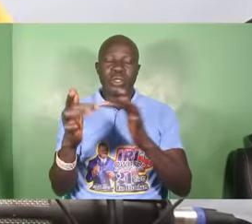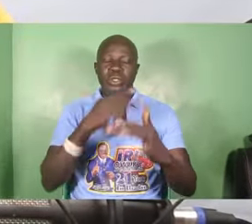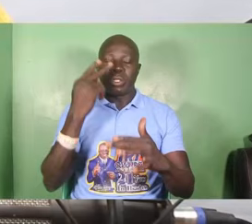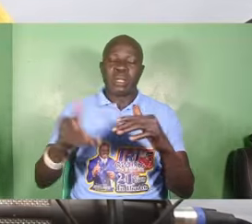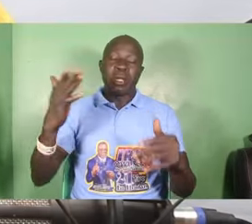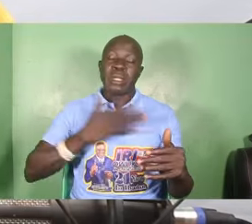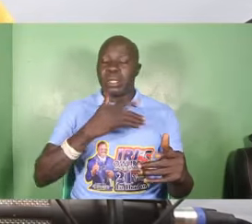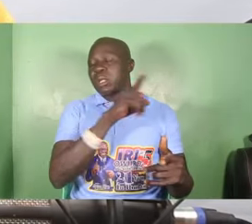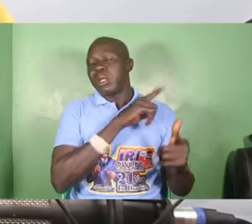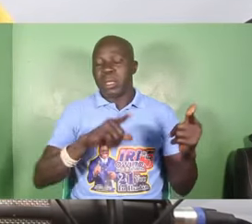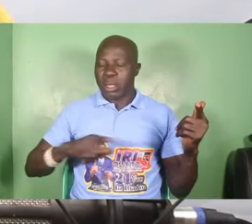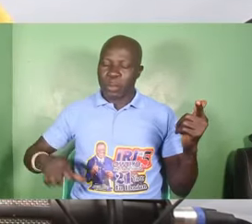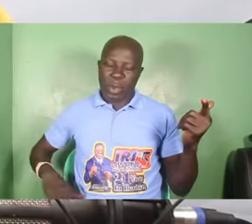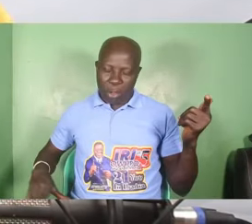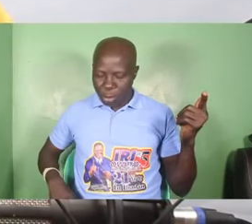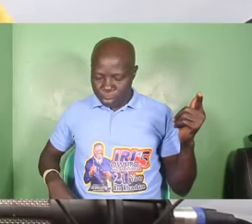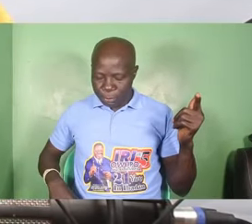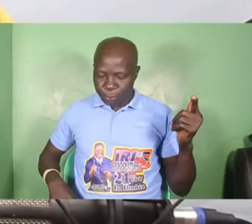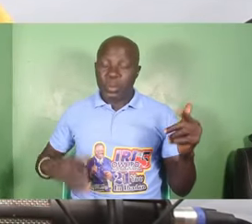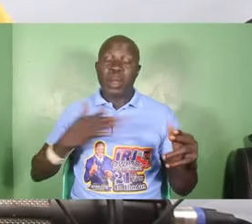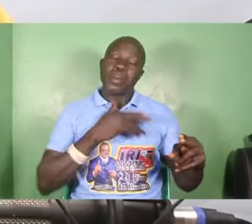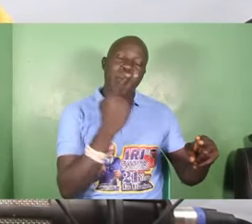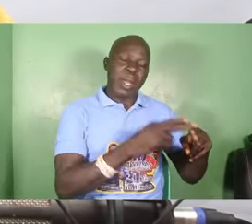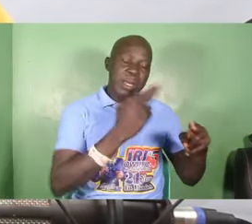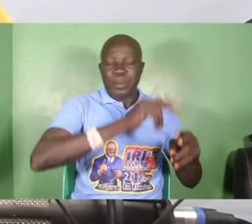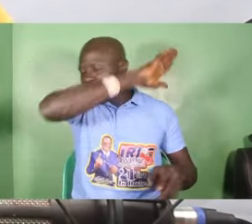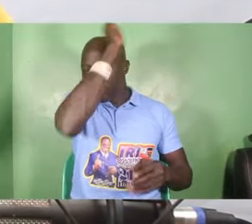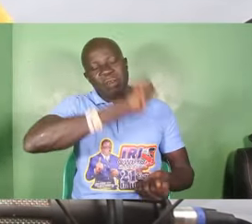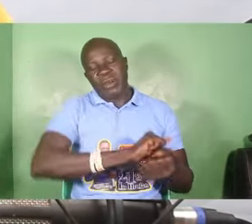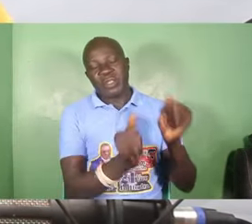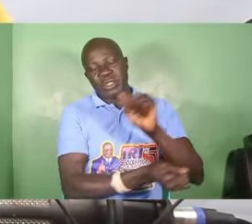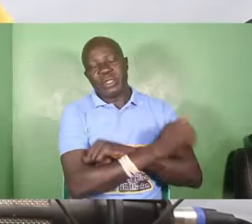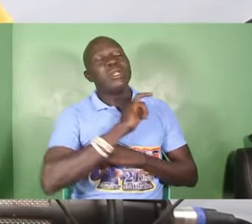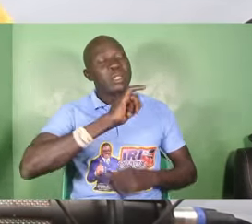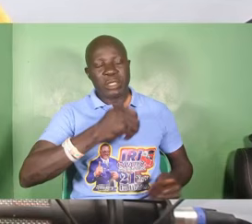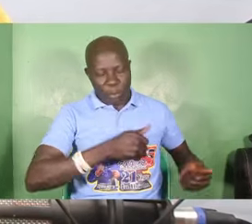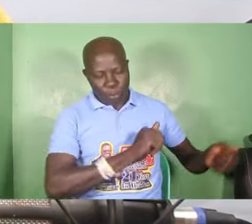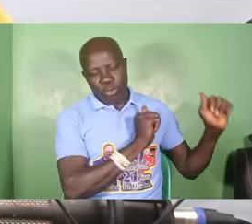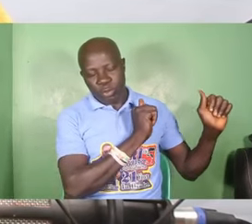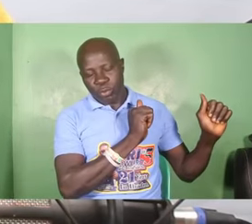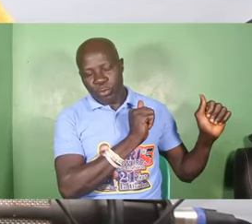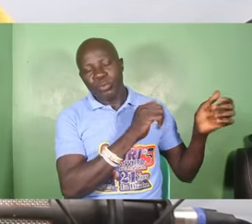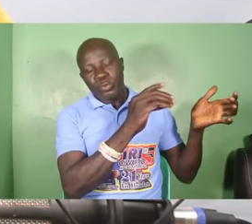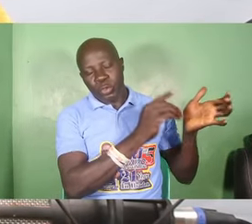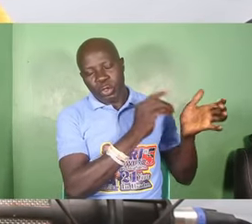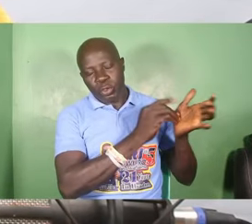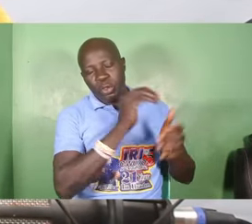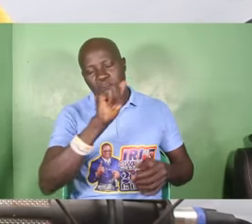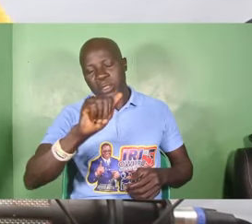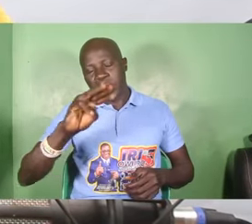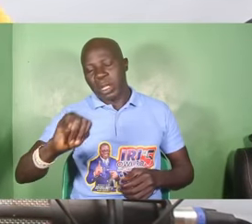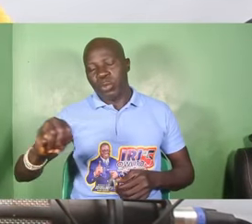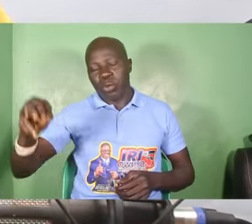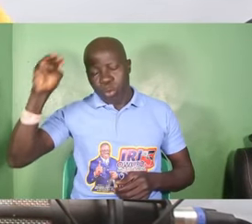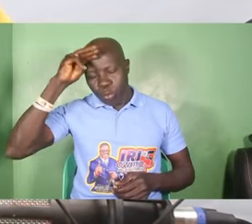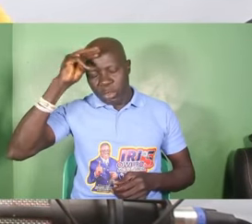Oluwawa. Amen. In Jesus' name, my Lord. Oru kamo yipada. My name never change. Apostle in. He is the apostle. Doctor S M